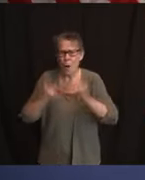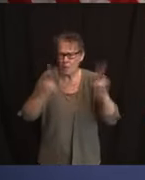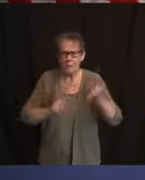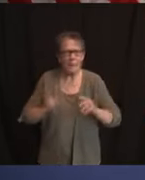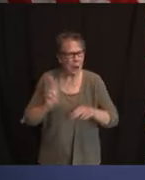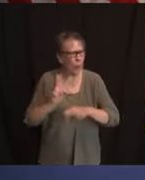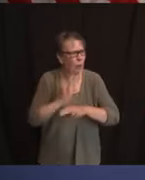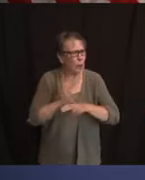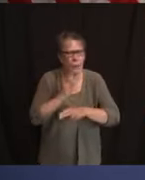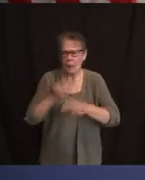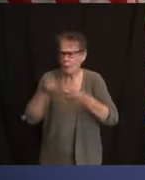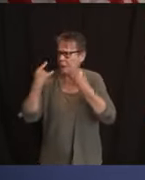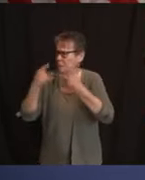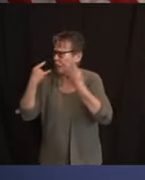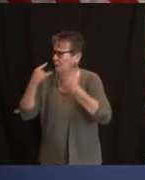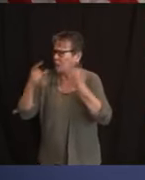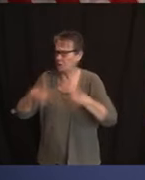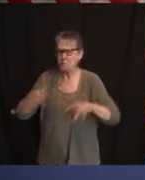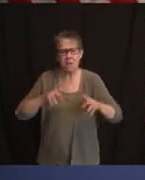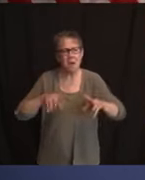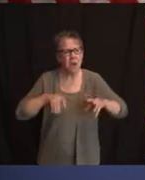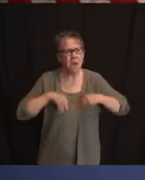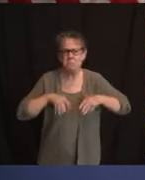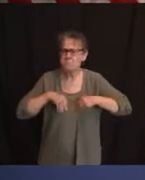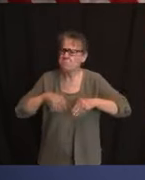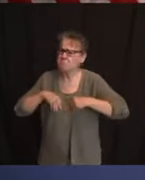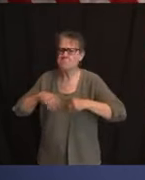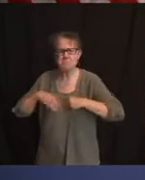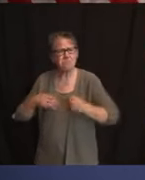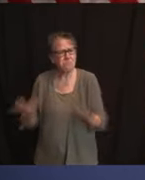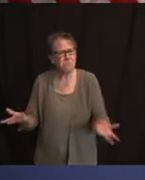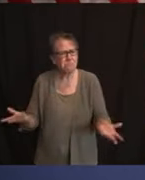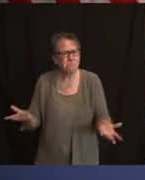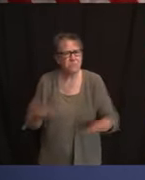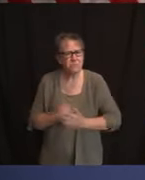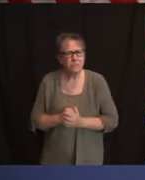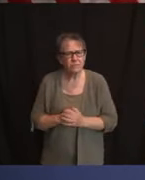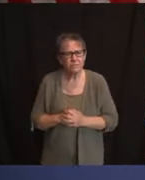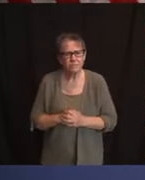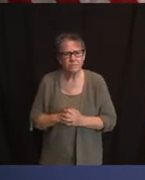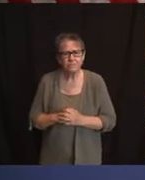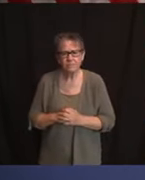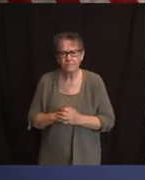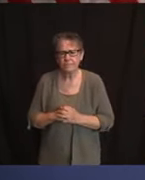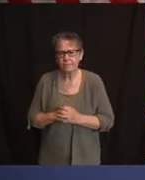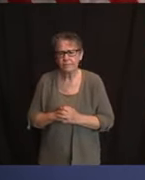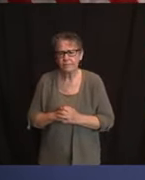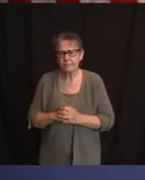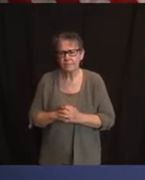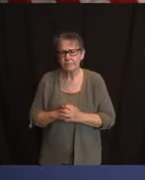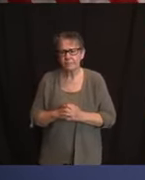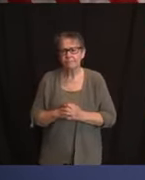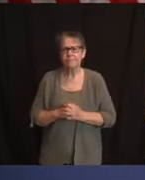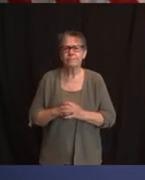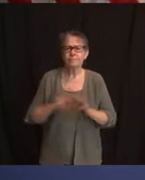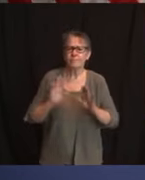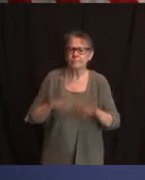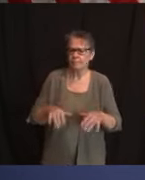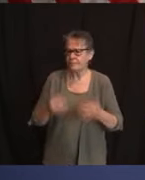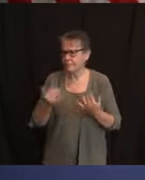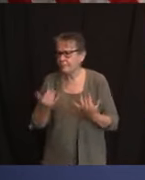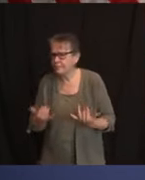we jump in, though, and again, great to have you with us, as you are every day. Tomorrow, Dan, will be